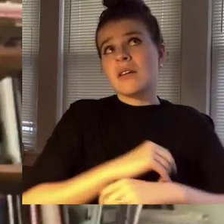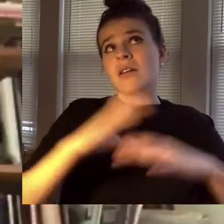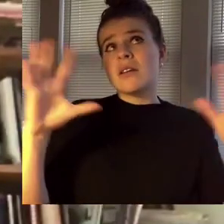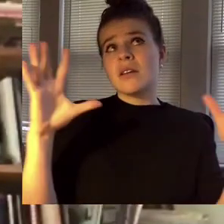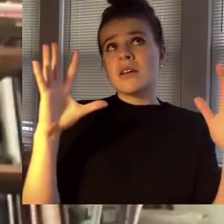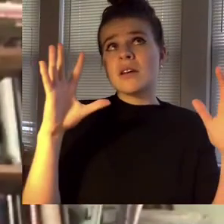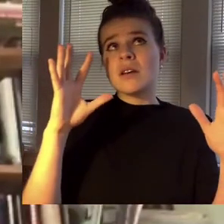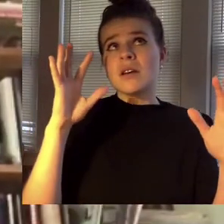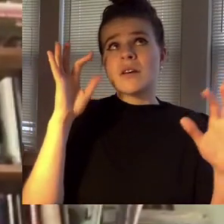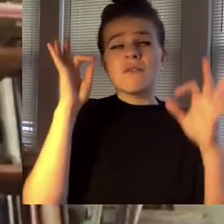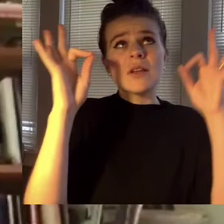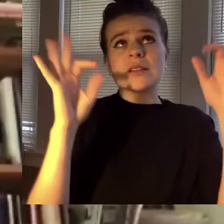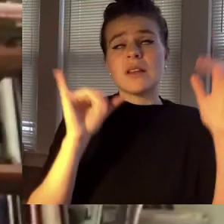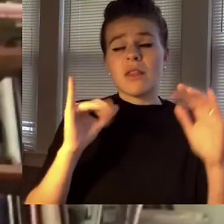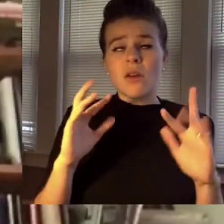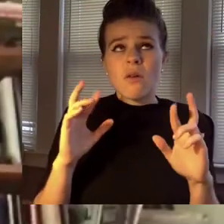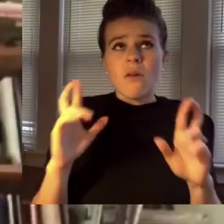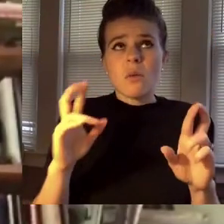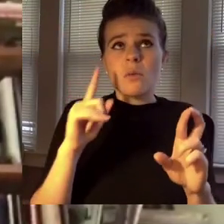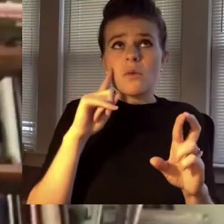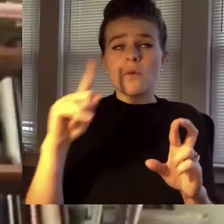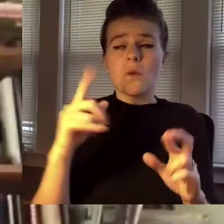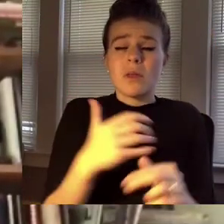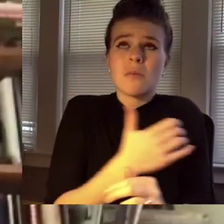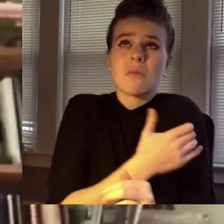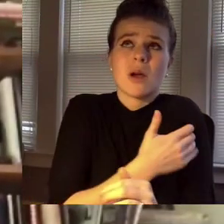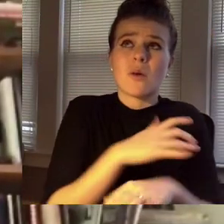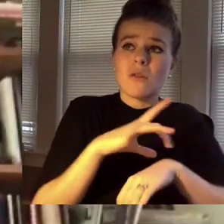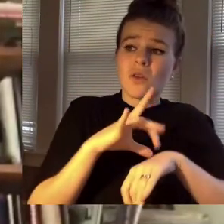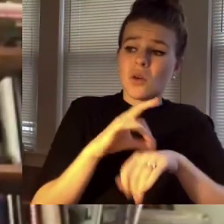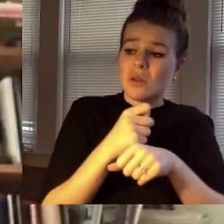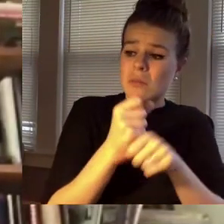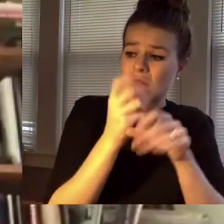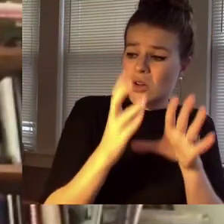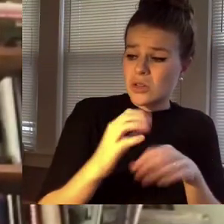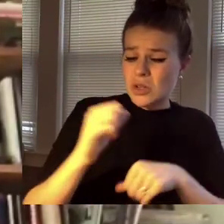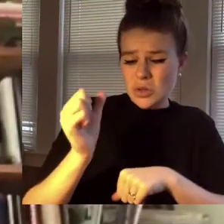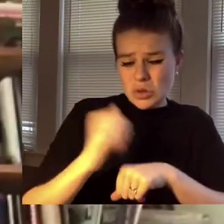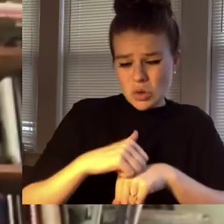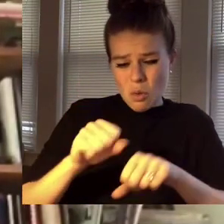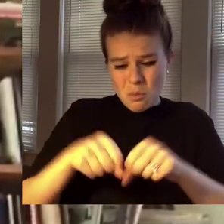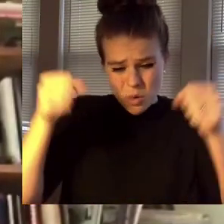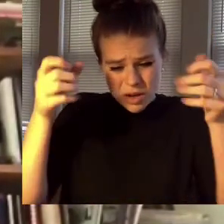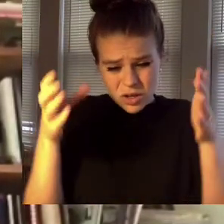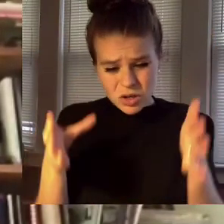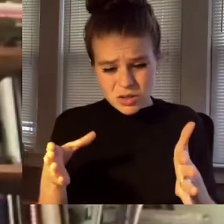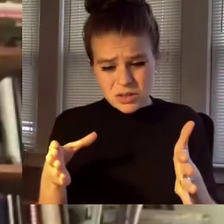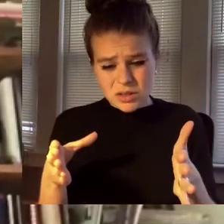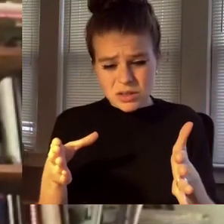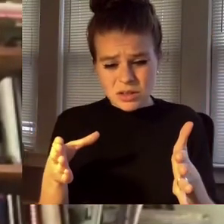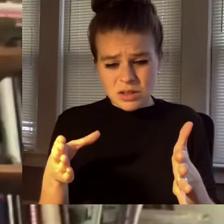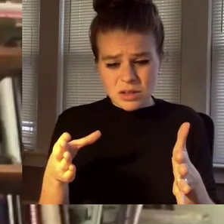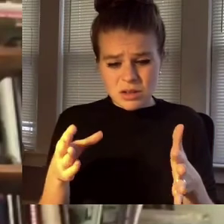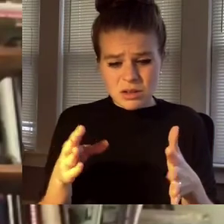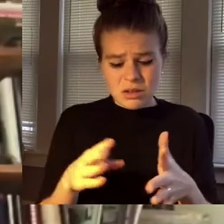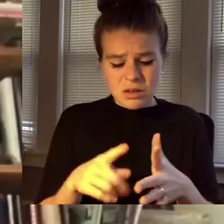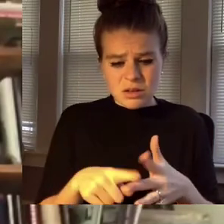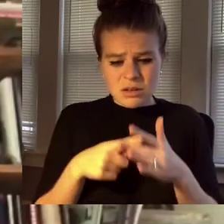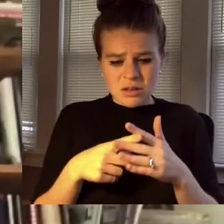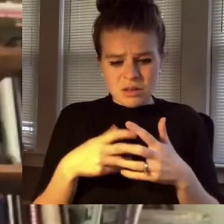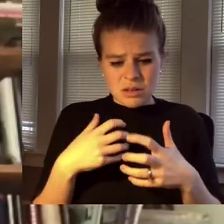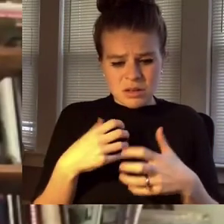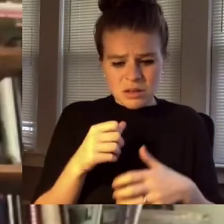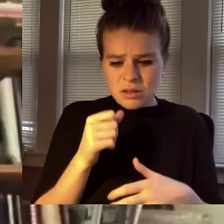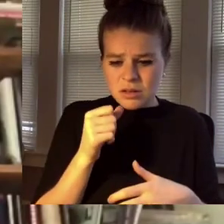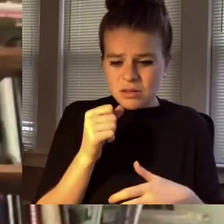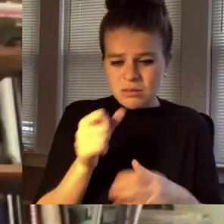this hope for the power of earth makers, stone breakers, rustled